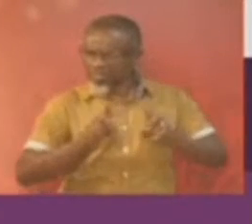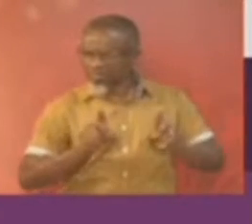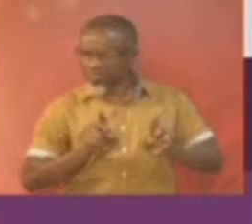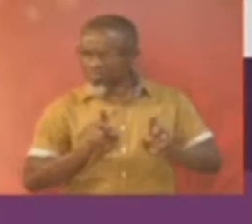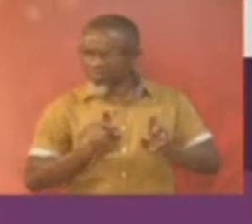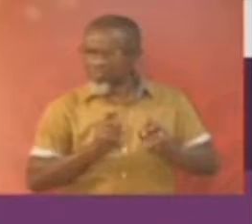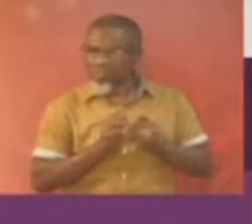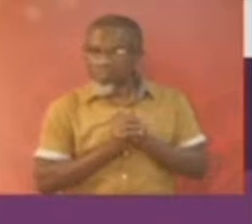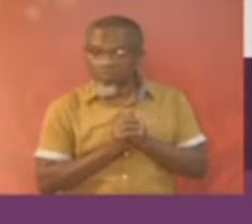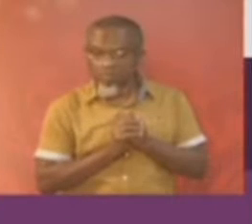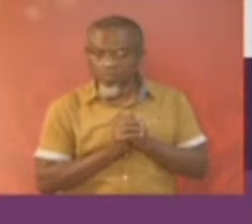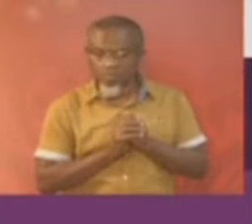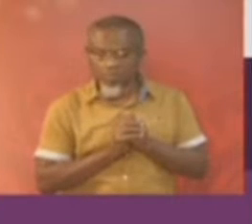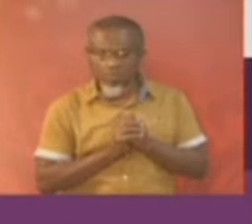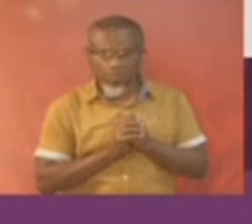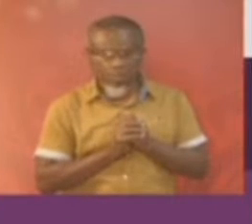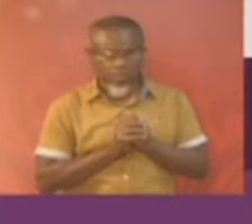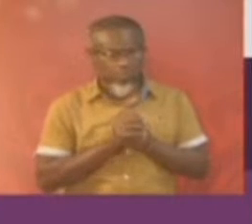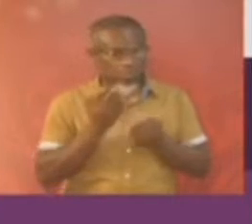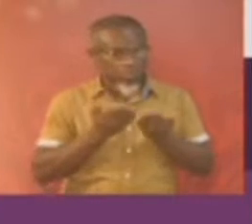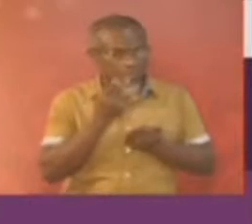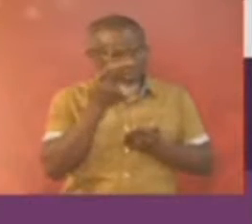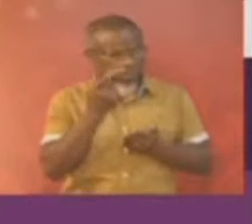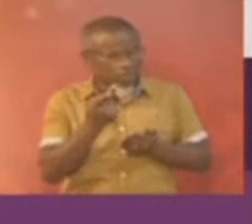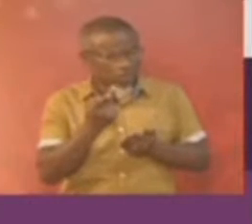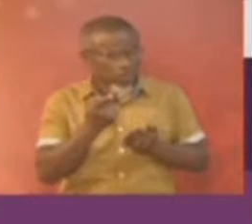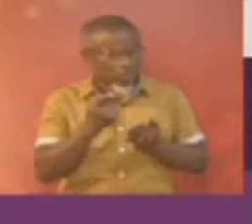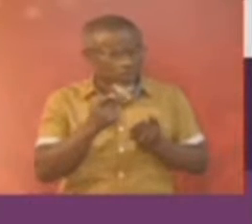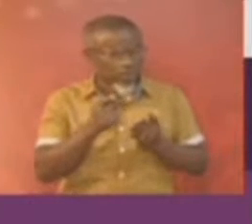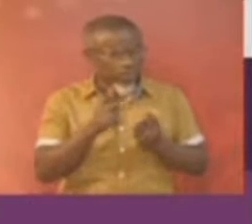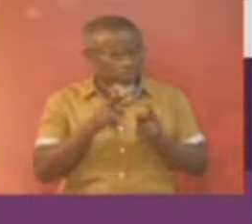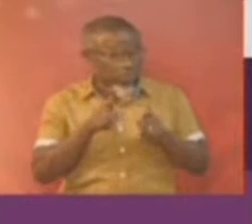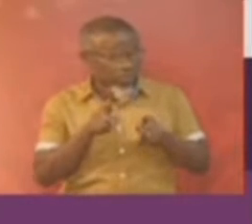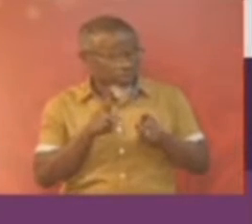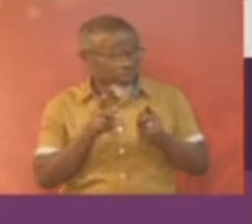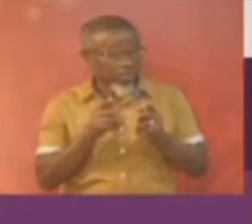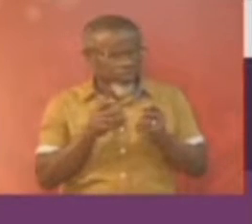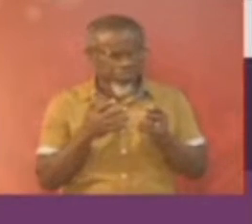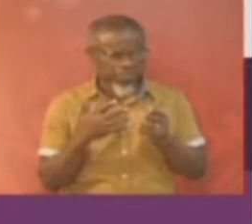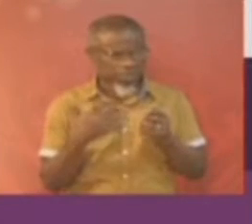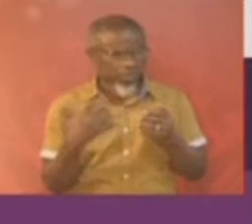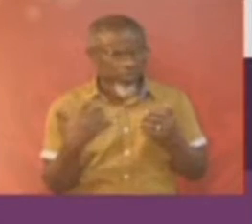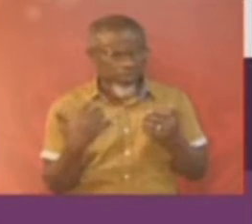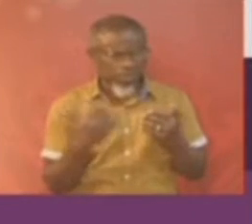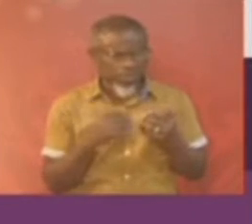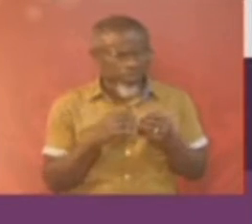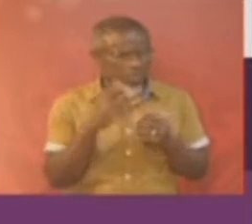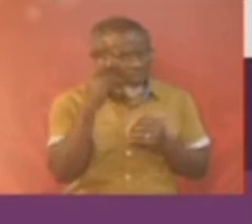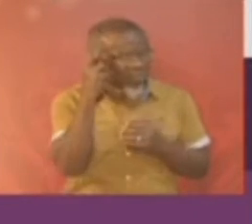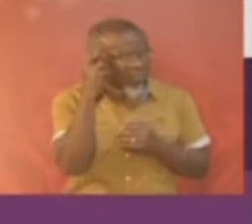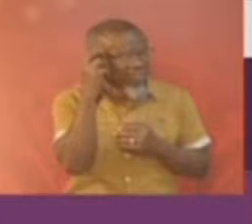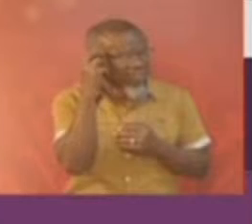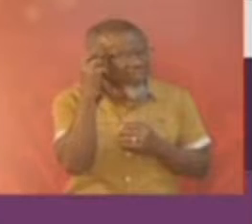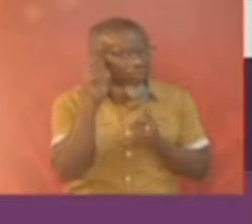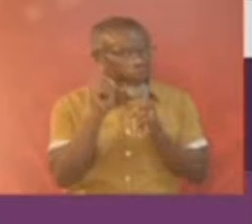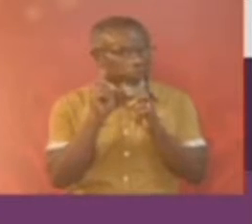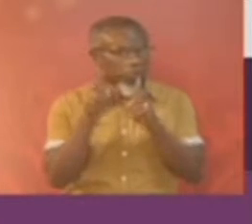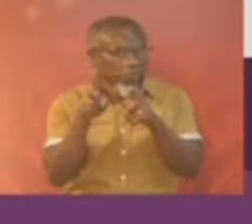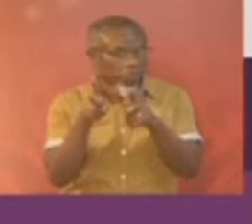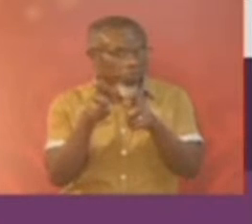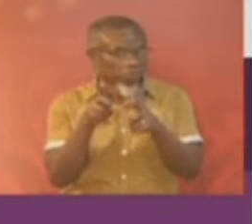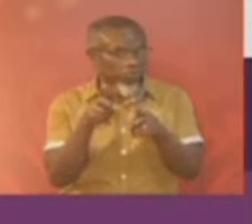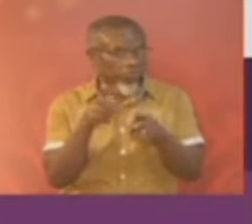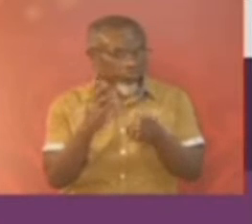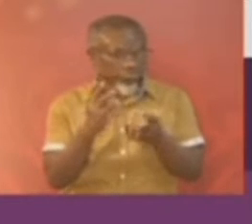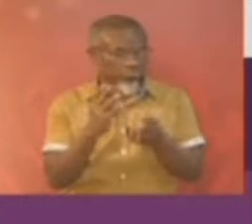being immunized, and are you still seeing trends of people being wary to go to health institutions because they are afraid of contracting